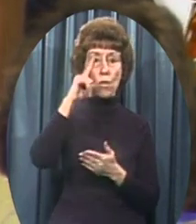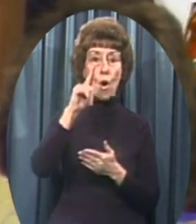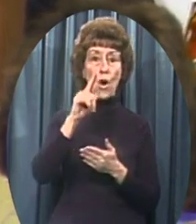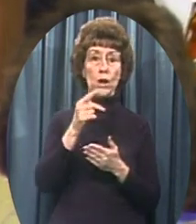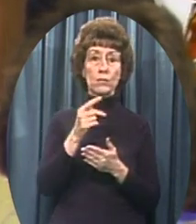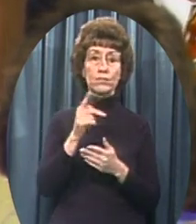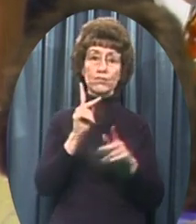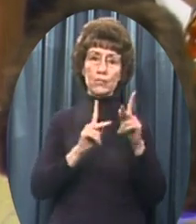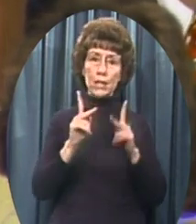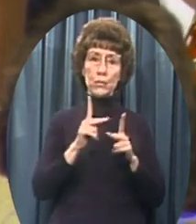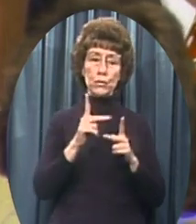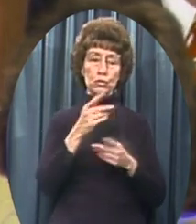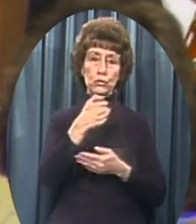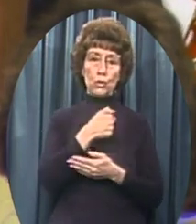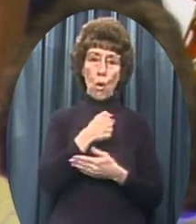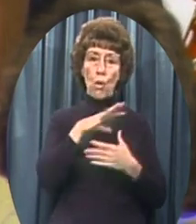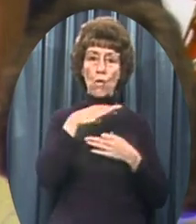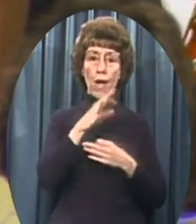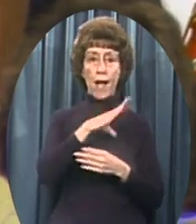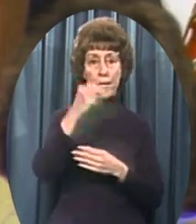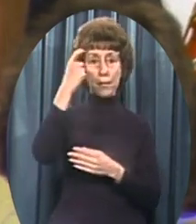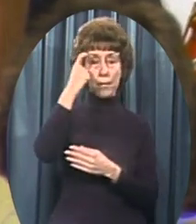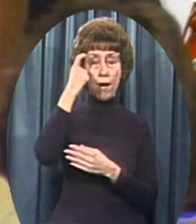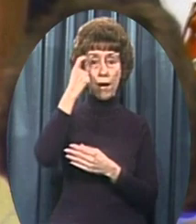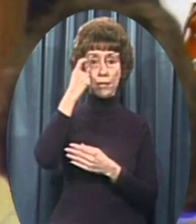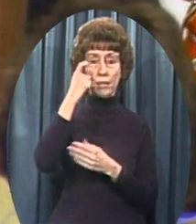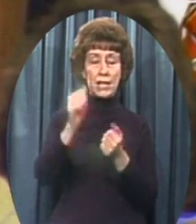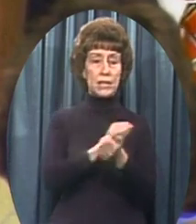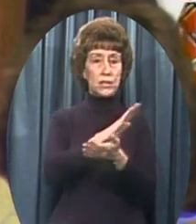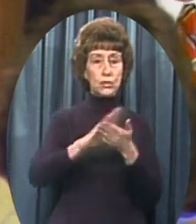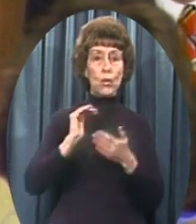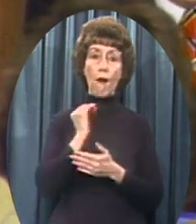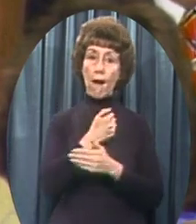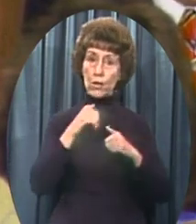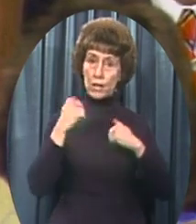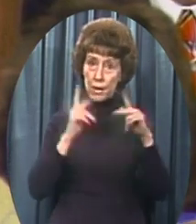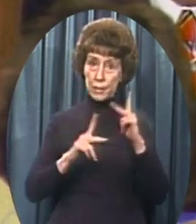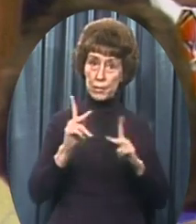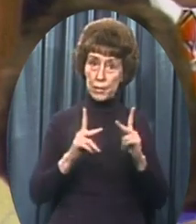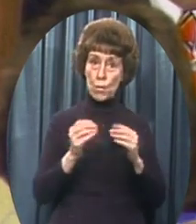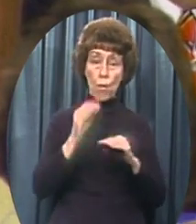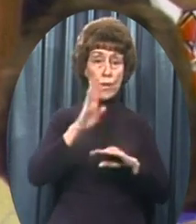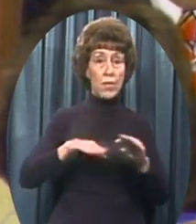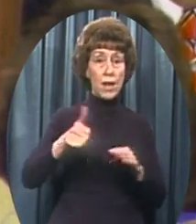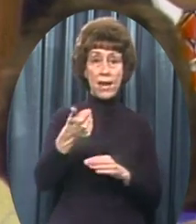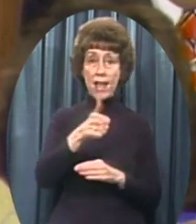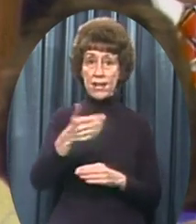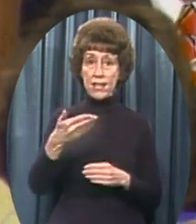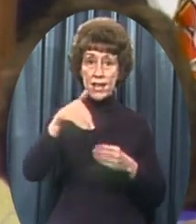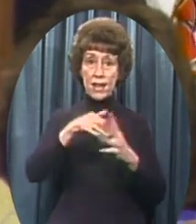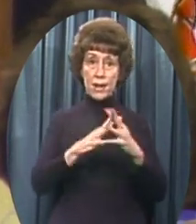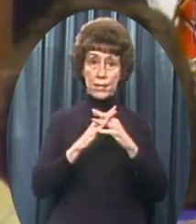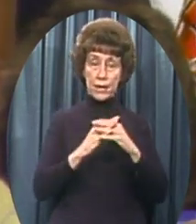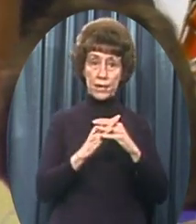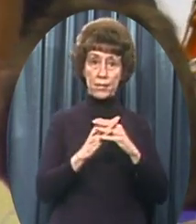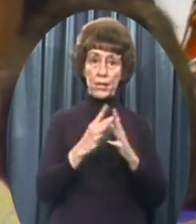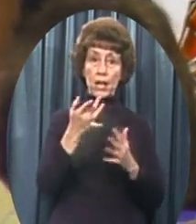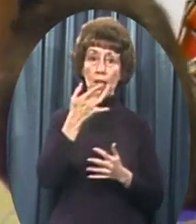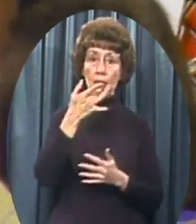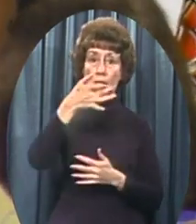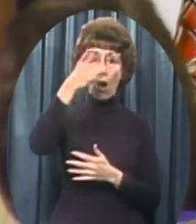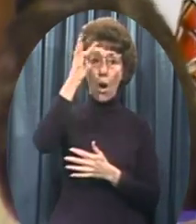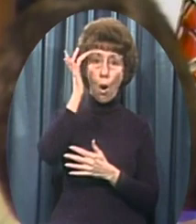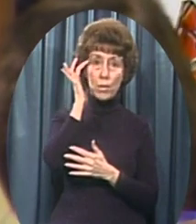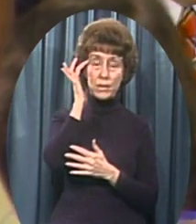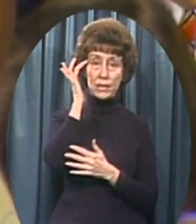more to damage the moral values of young people than any other one factor in this country. The homosexual revolution